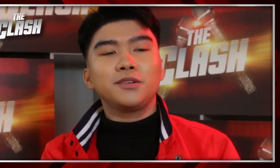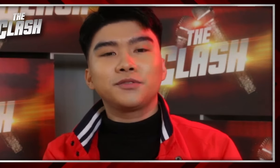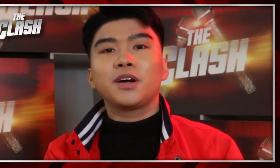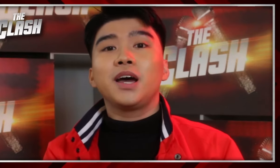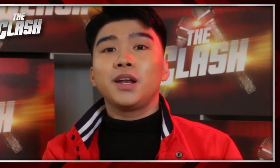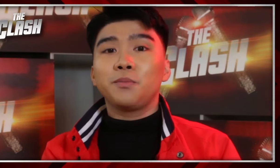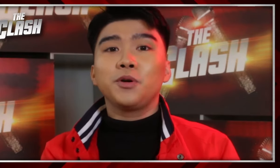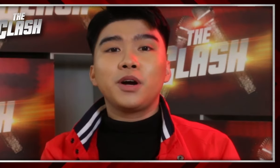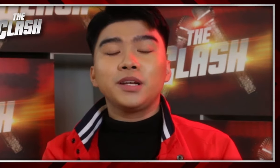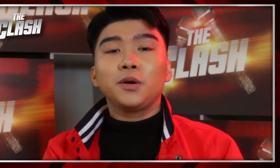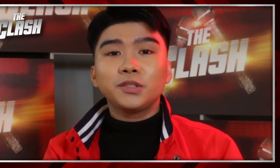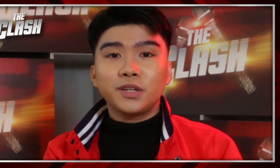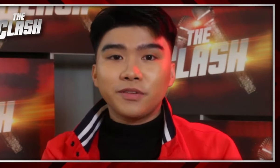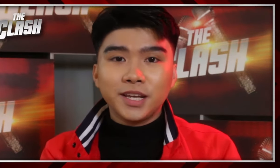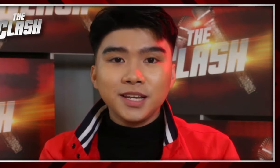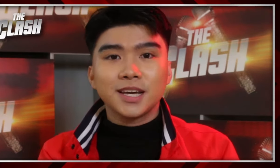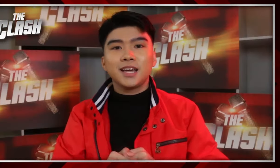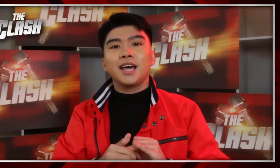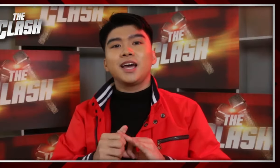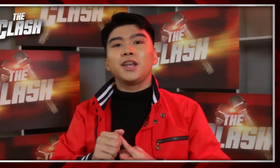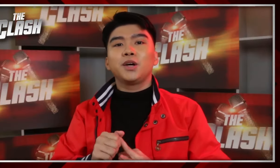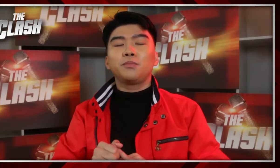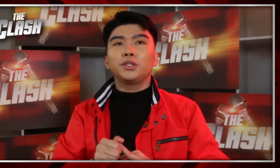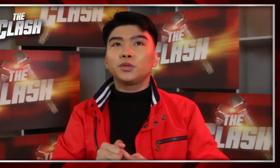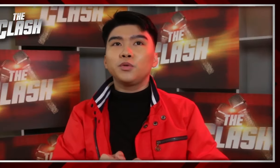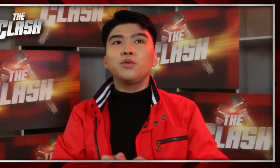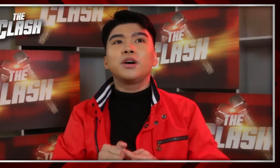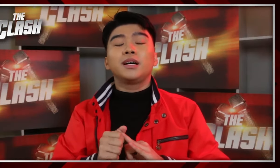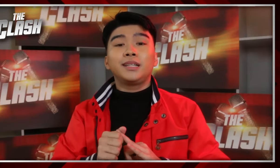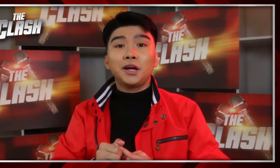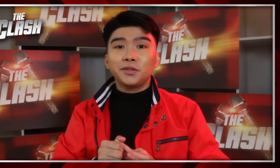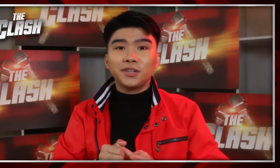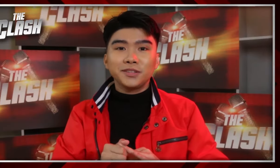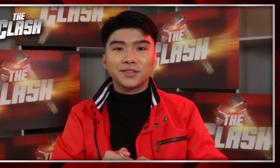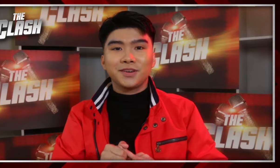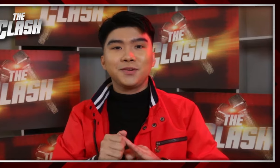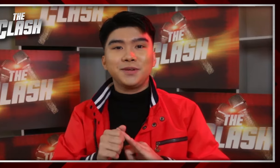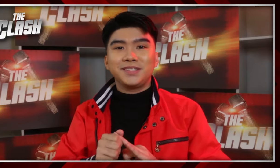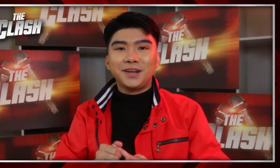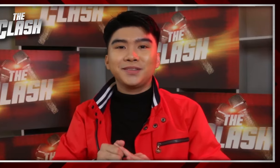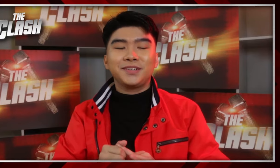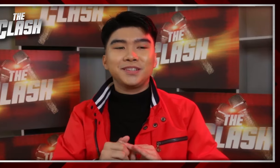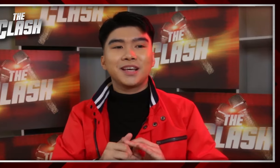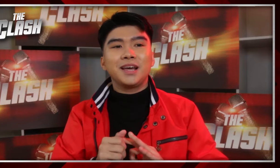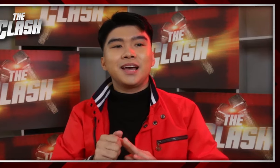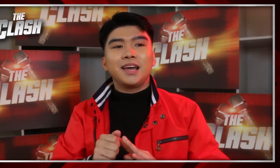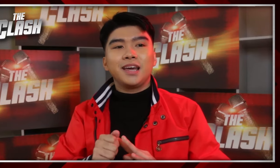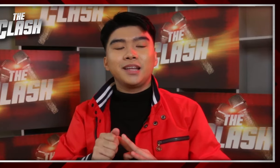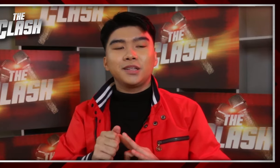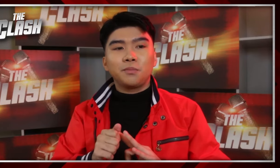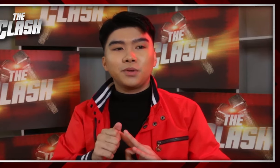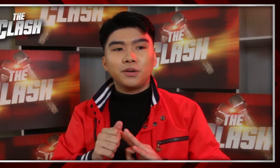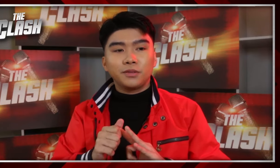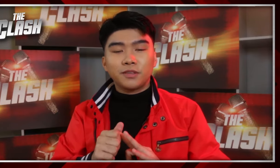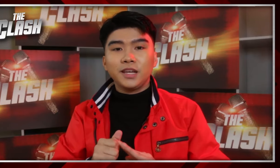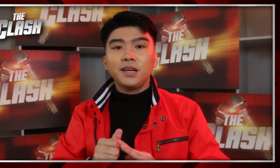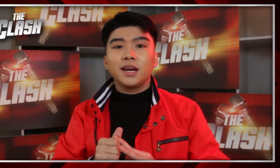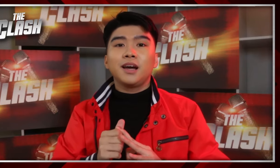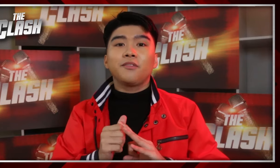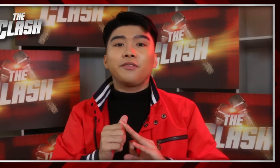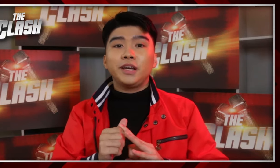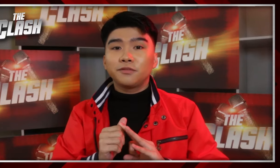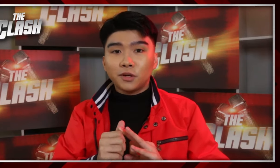myself number one gold Driven number two down to earth always down to earth and number